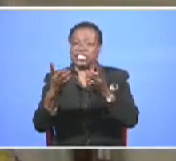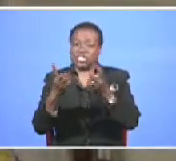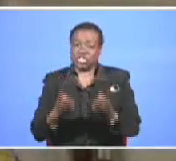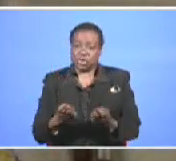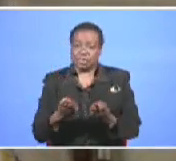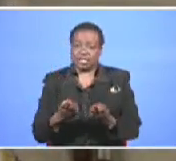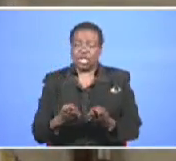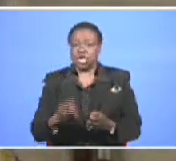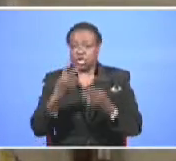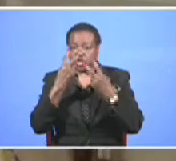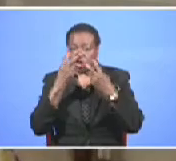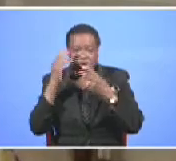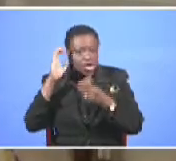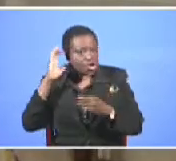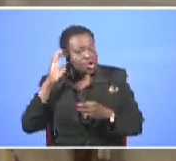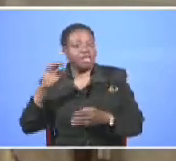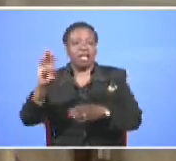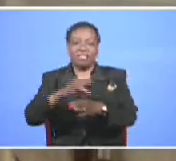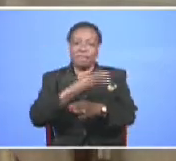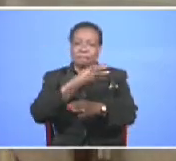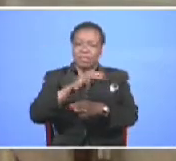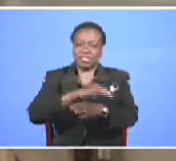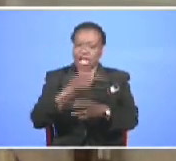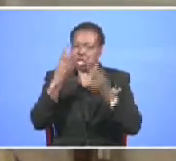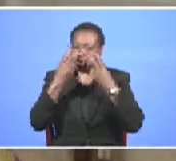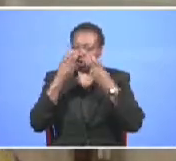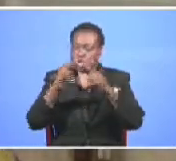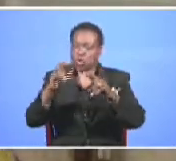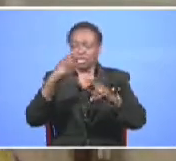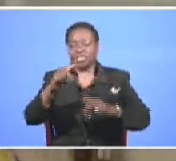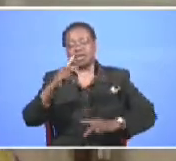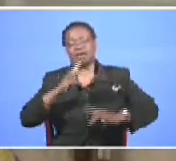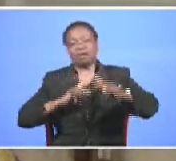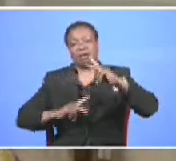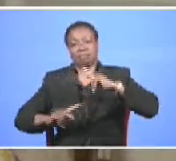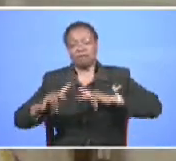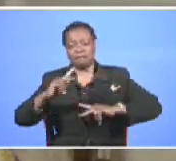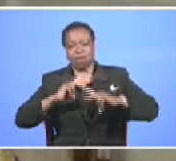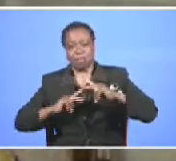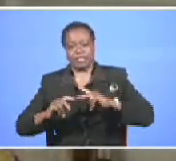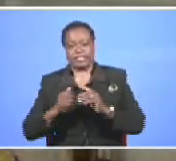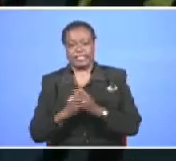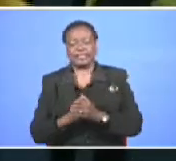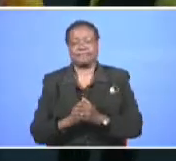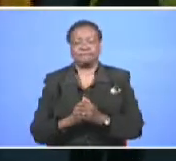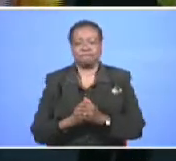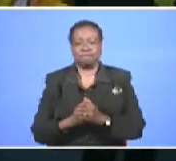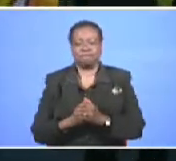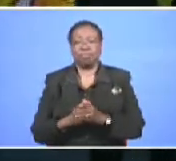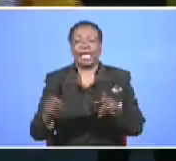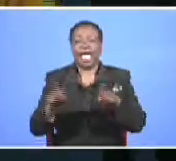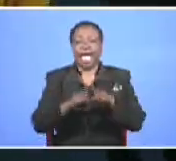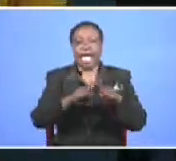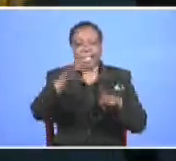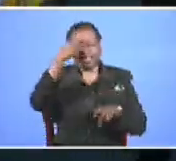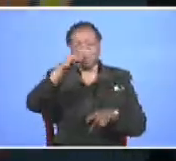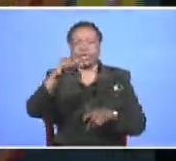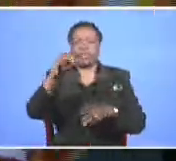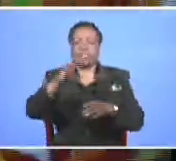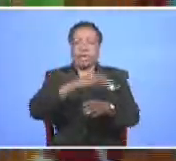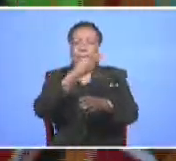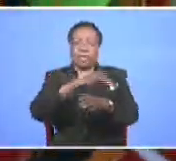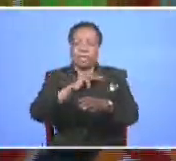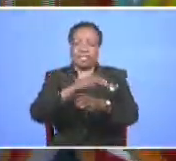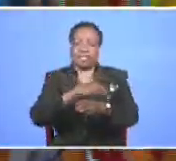seen the performance. And that's a testament to the hard work that the young women and the Valley Boys are accustomed to. As for the music, senior brass member